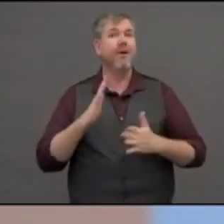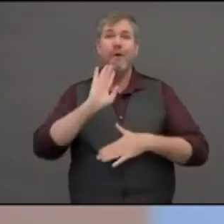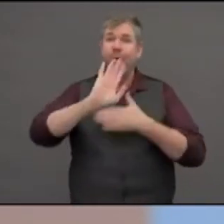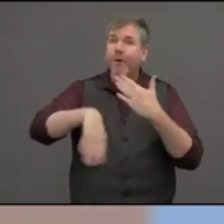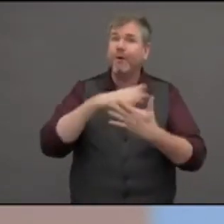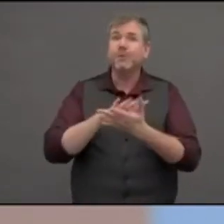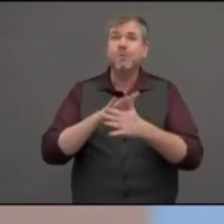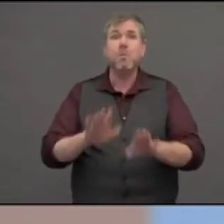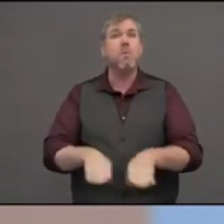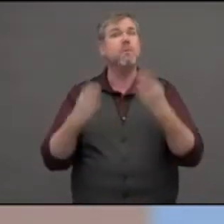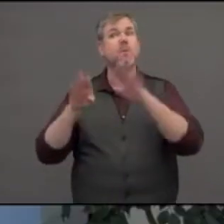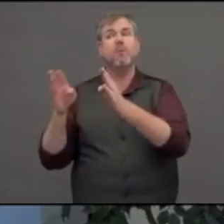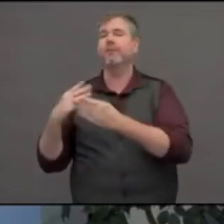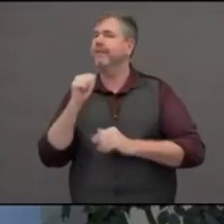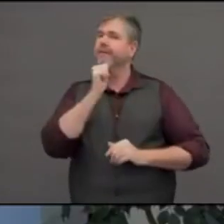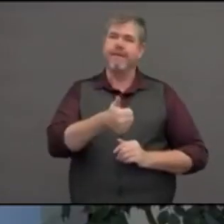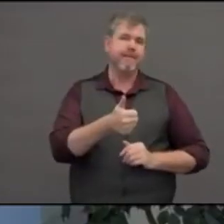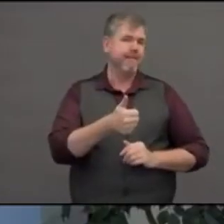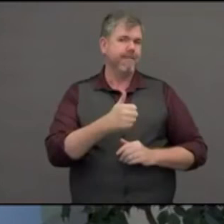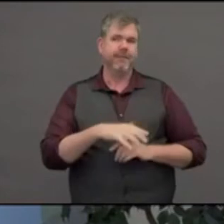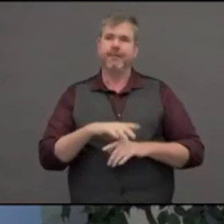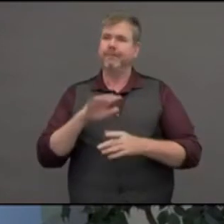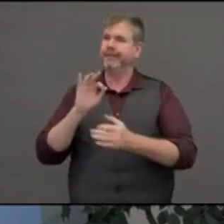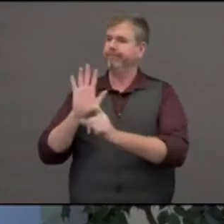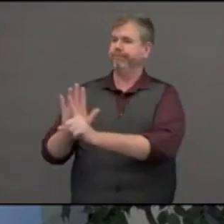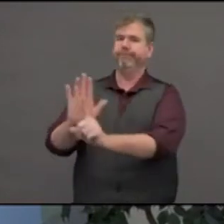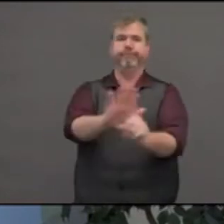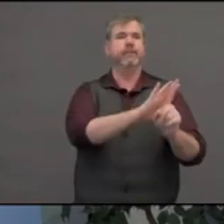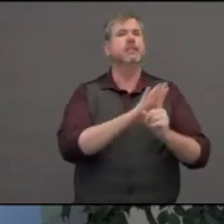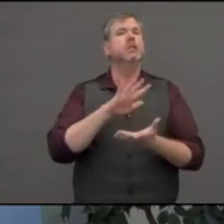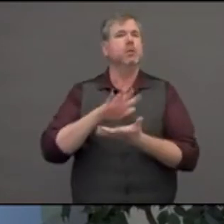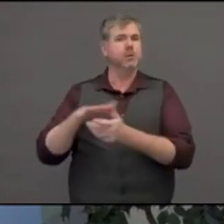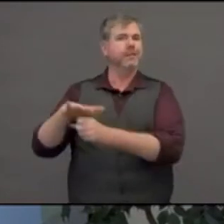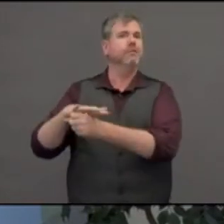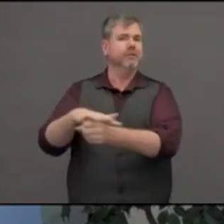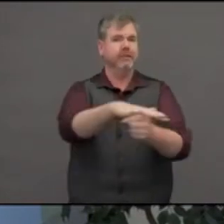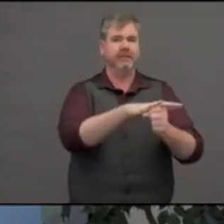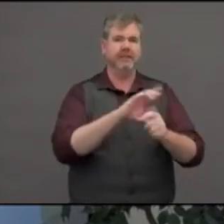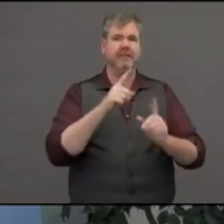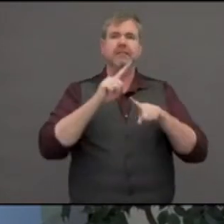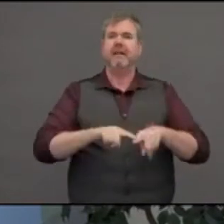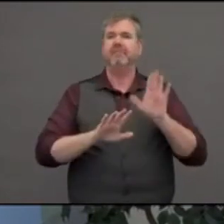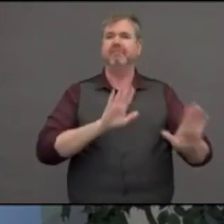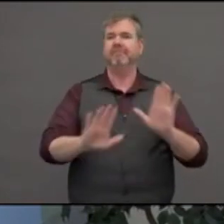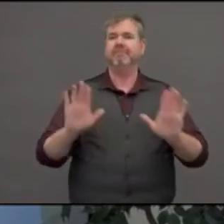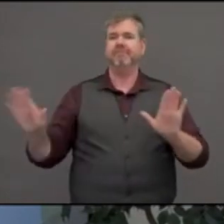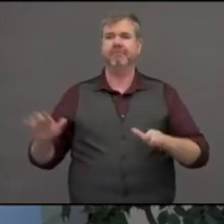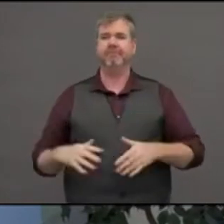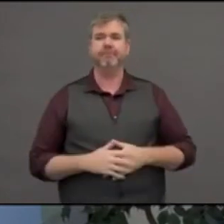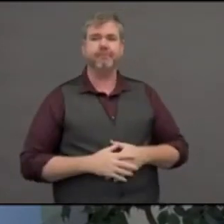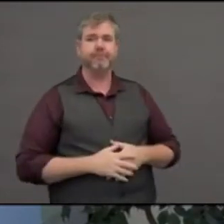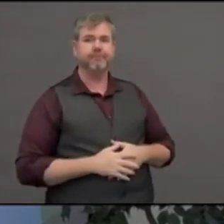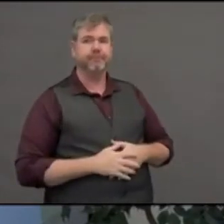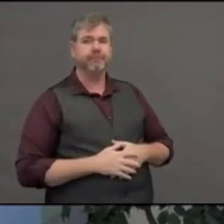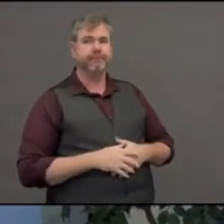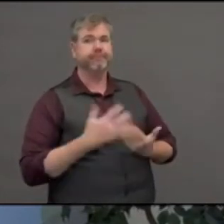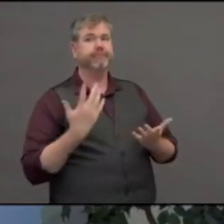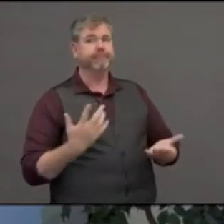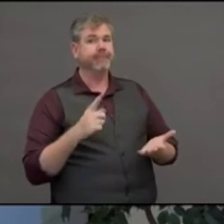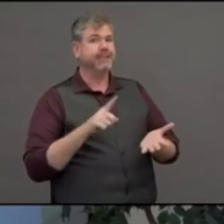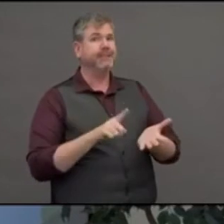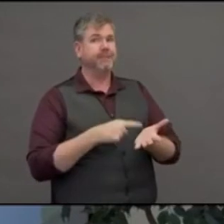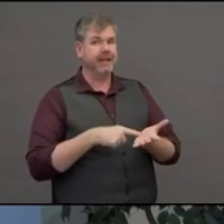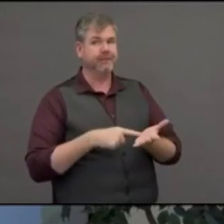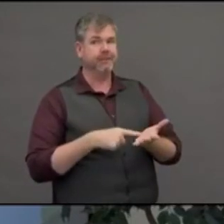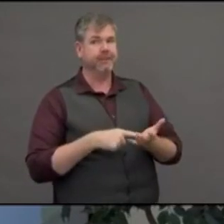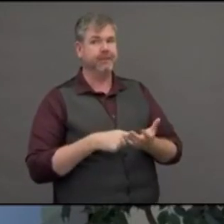school community. A lot of times people are sitting out there and they're wondering, who is this person giving me all this information? So I'm putting you on the